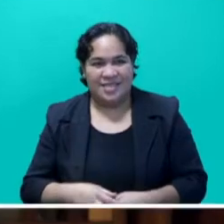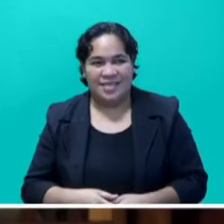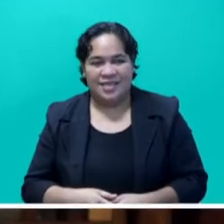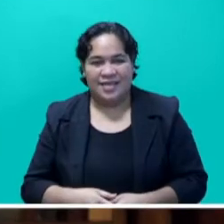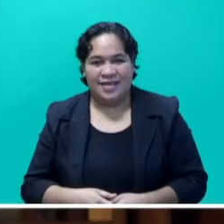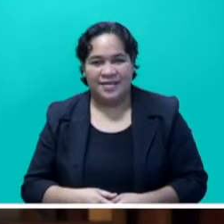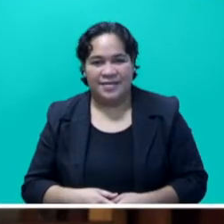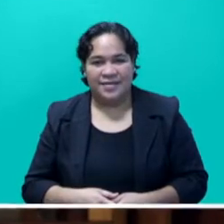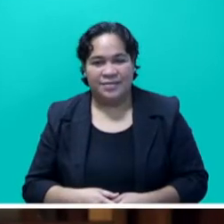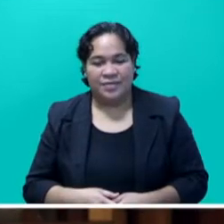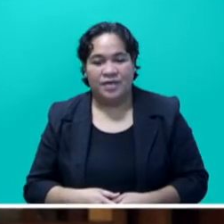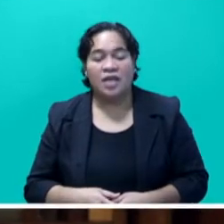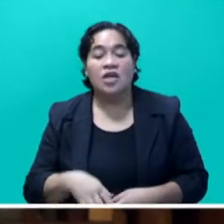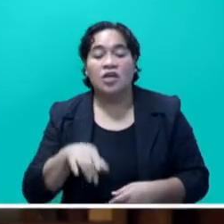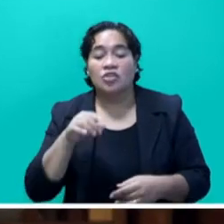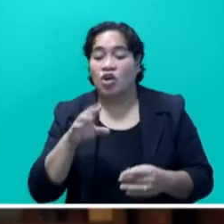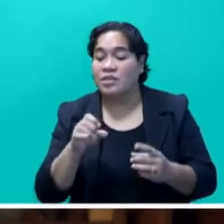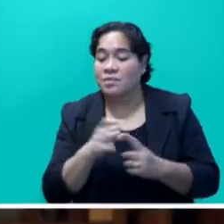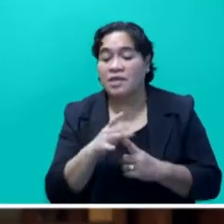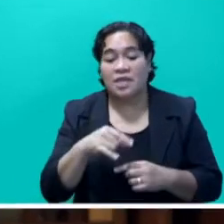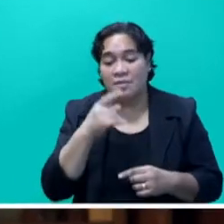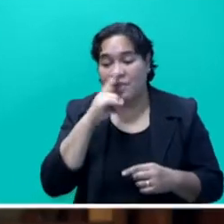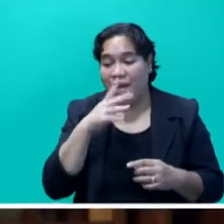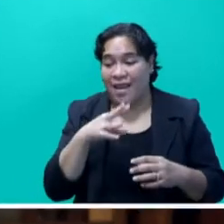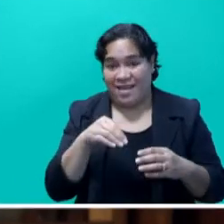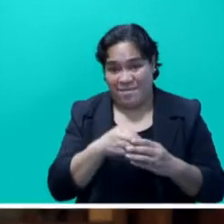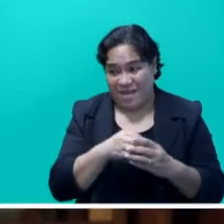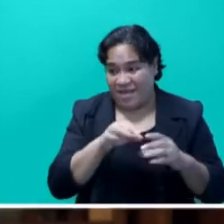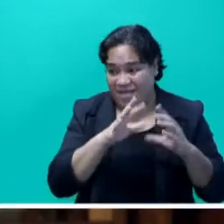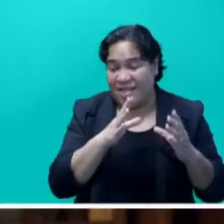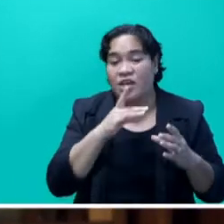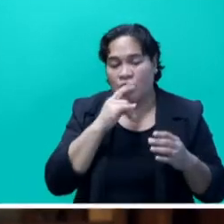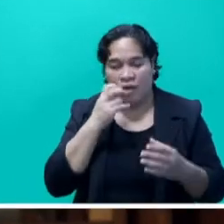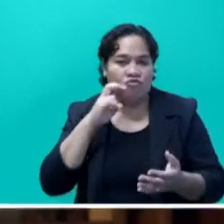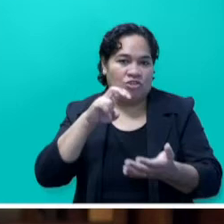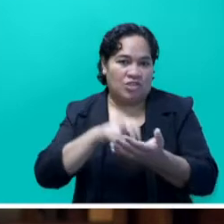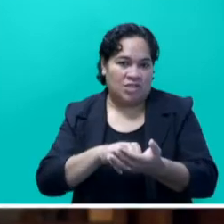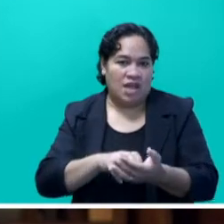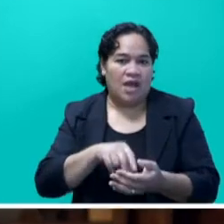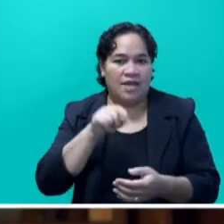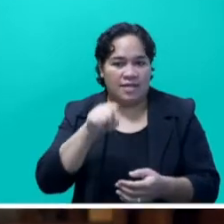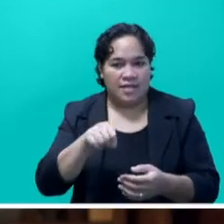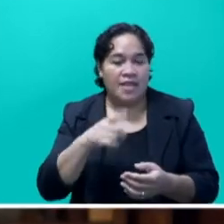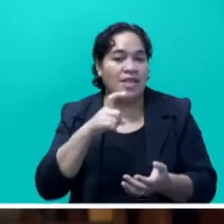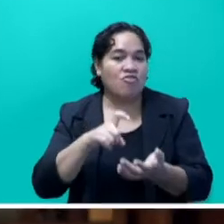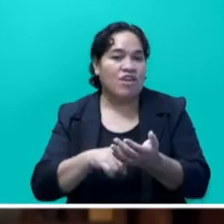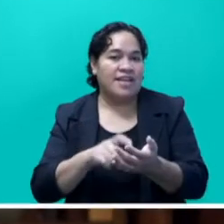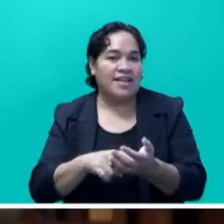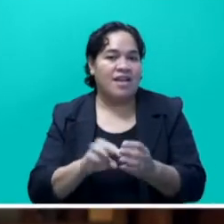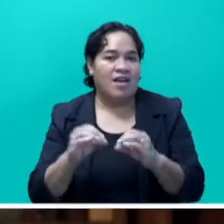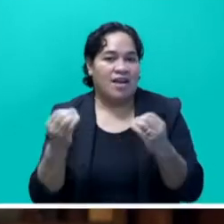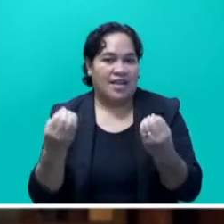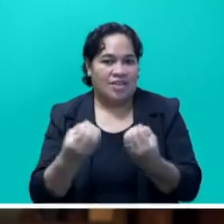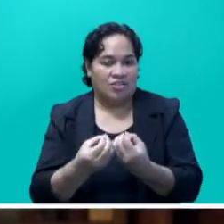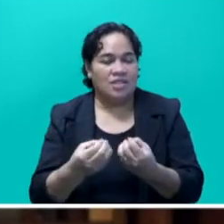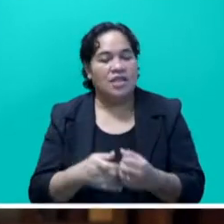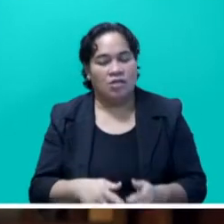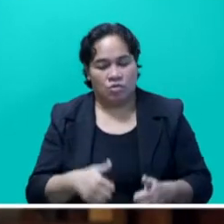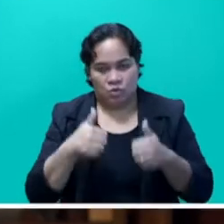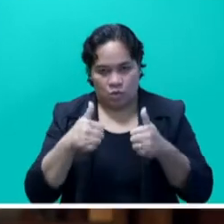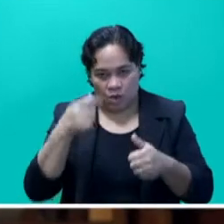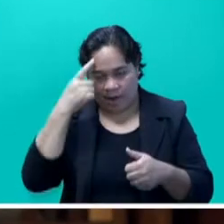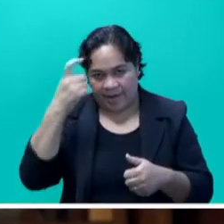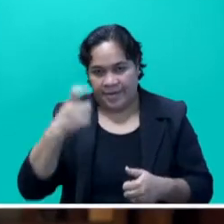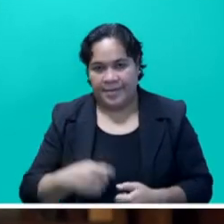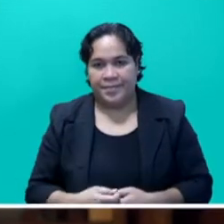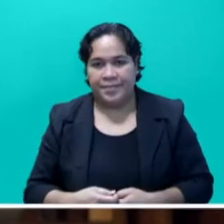including utility providers to register with the credit agency is a good move.